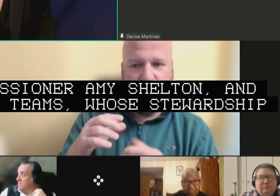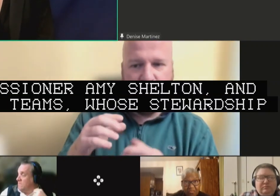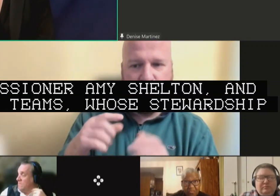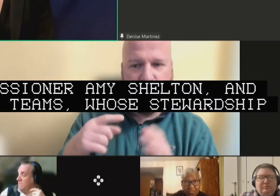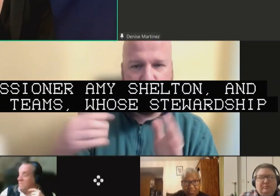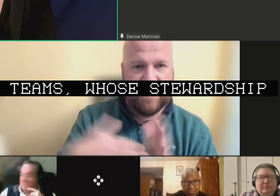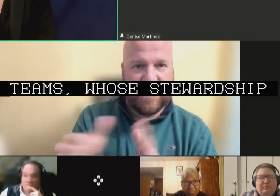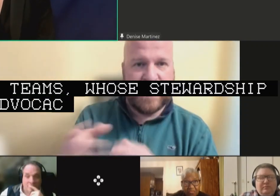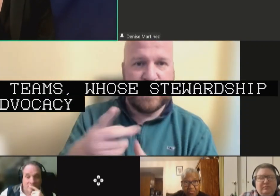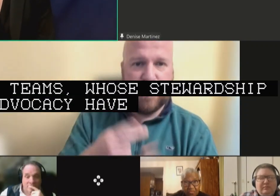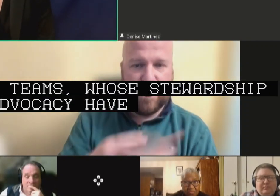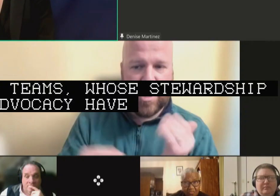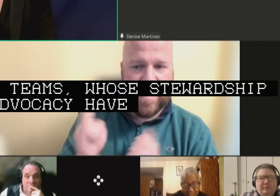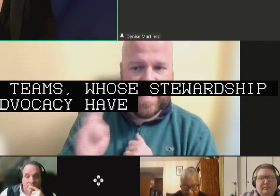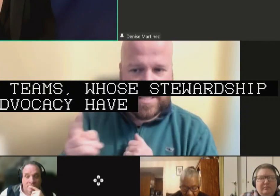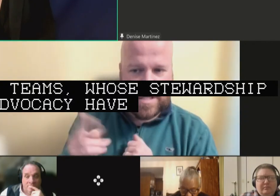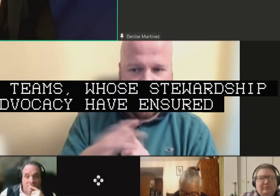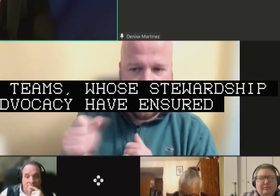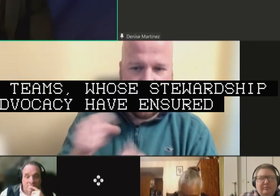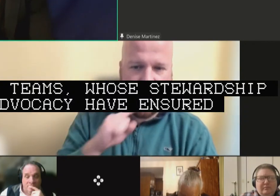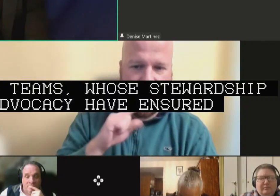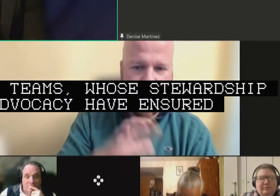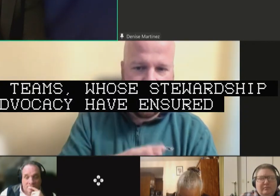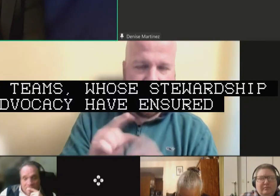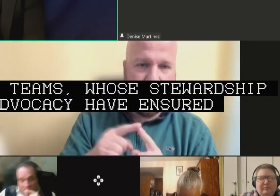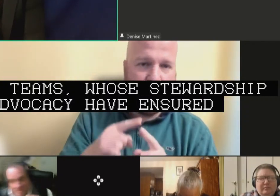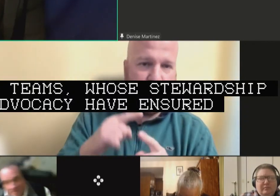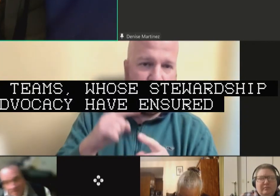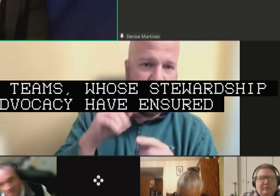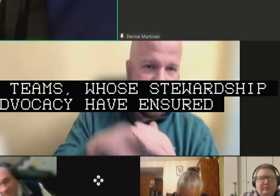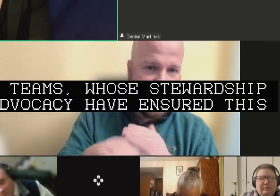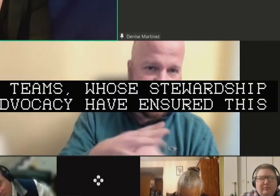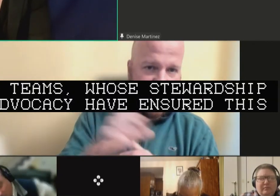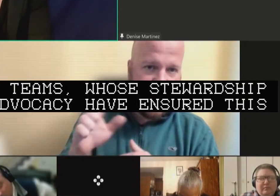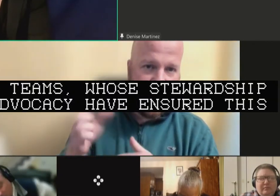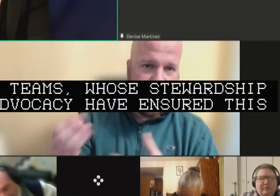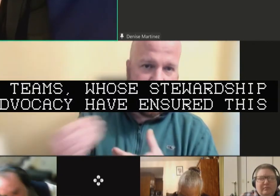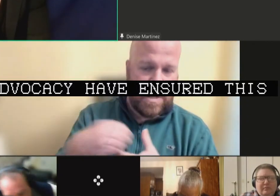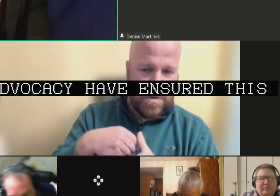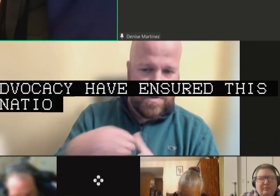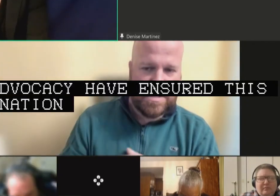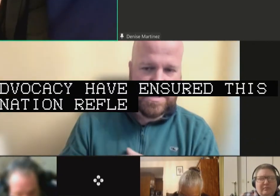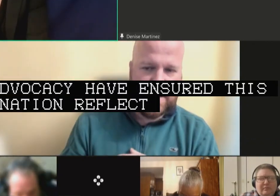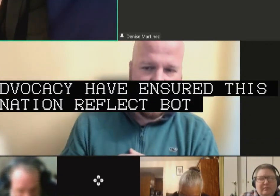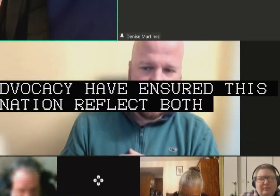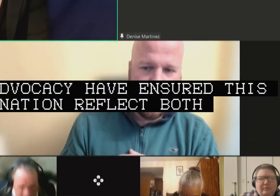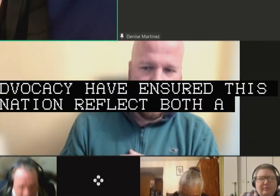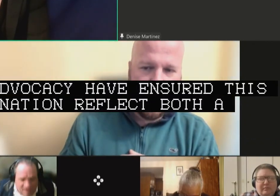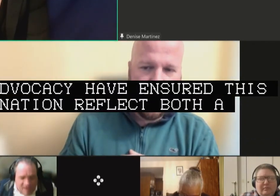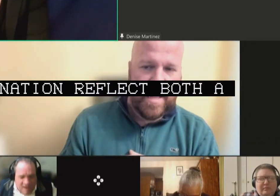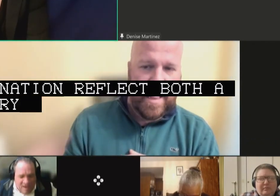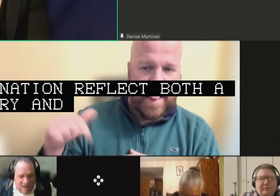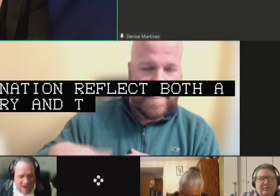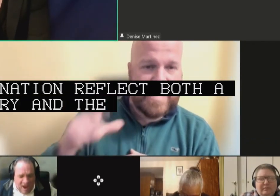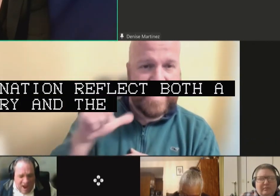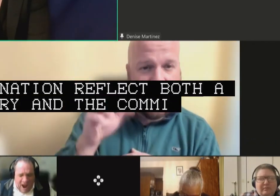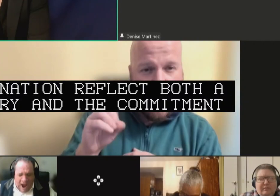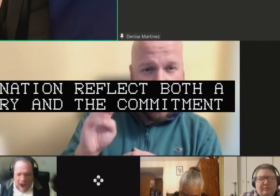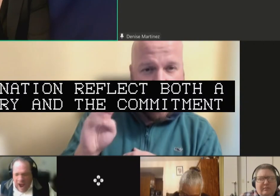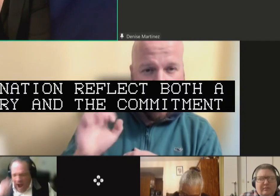designation reflects both the history and the commitment to accessibility and inclusion.